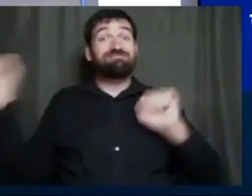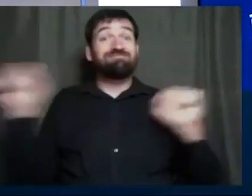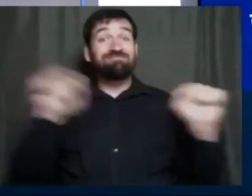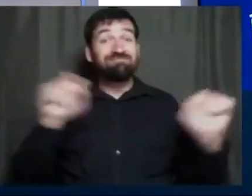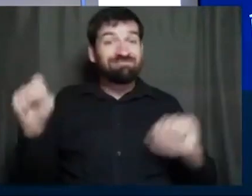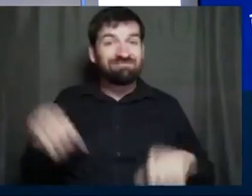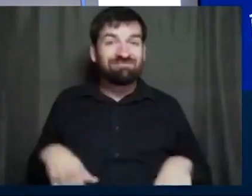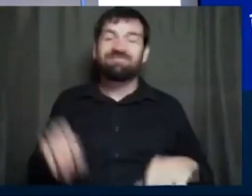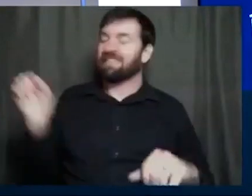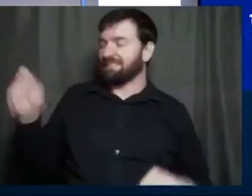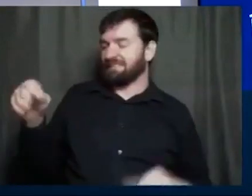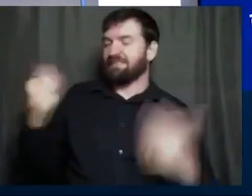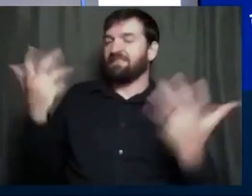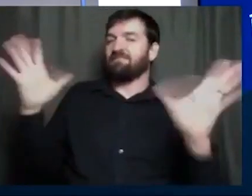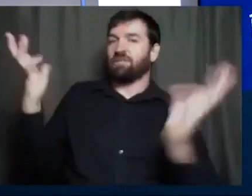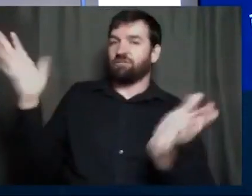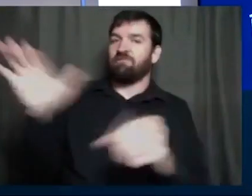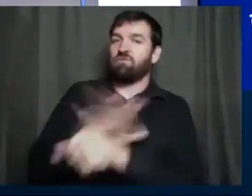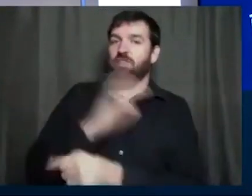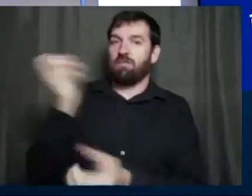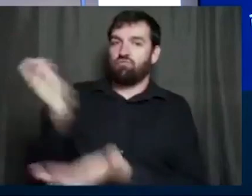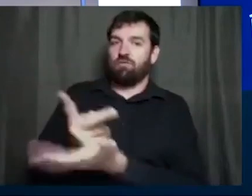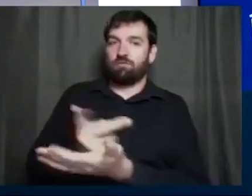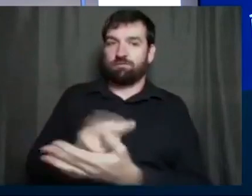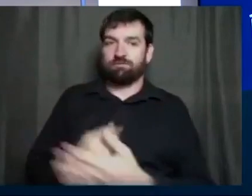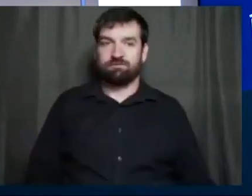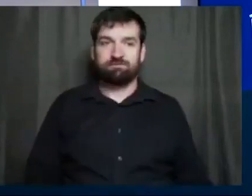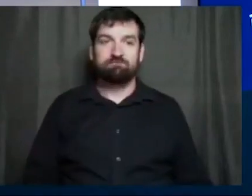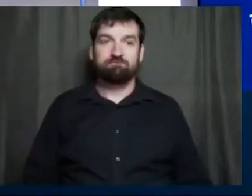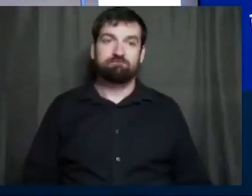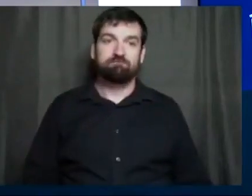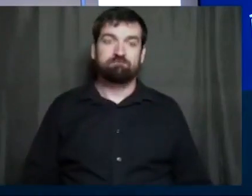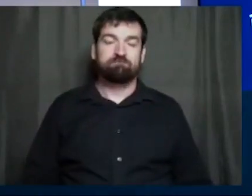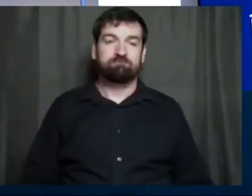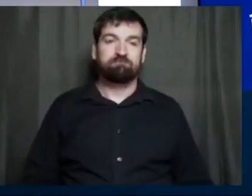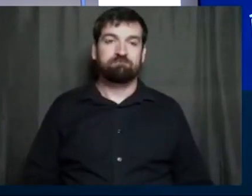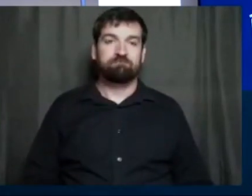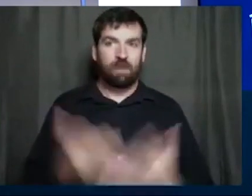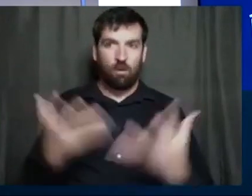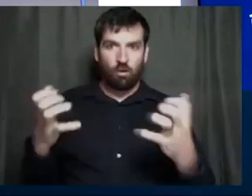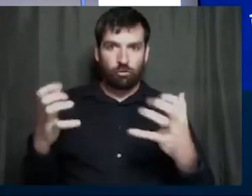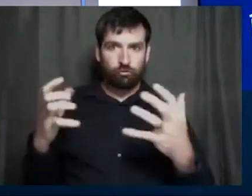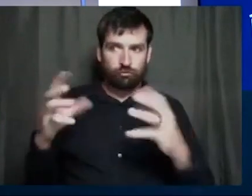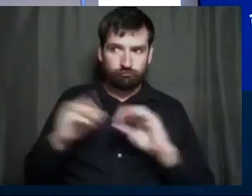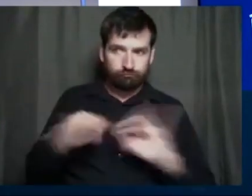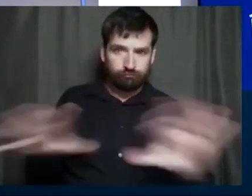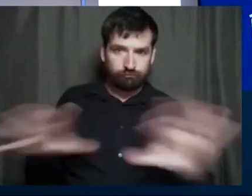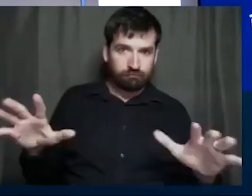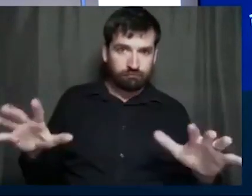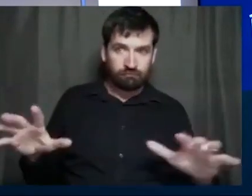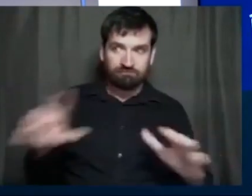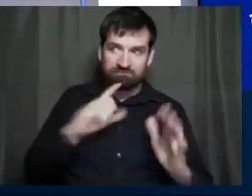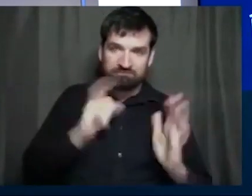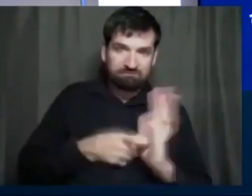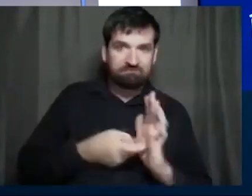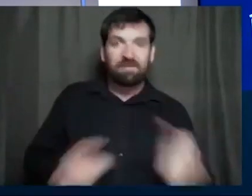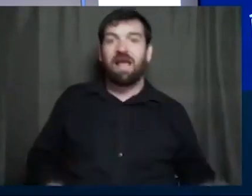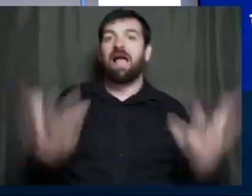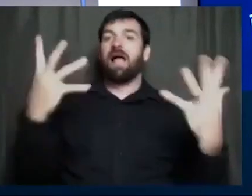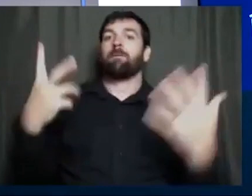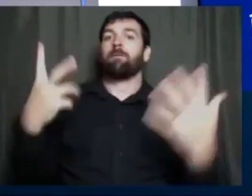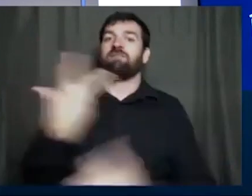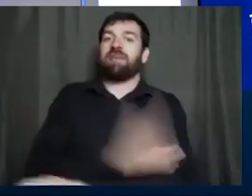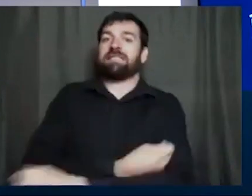So those vaccine hesitant, please go out. That's what I was going to say. I want you to be reporting the uptick in vaccinations over this next week. So that is really good